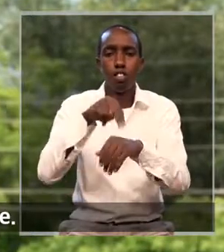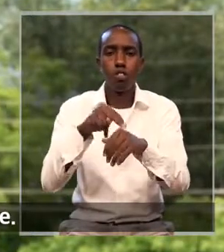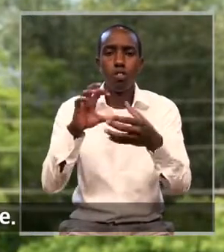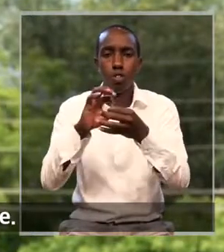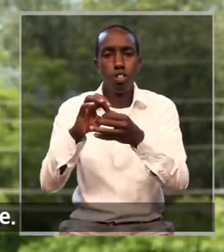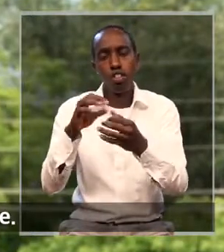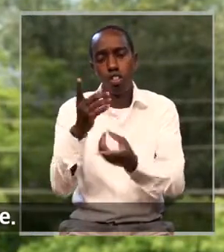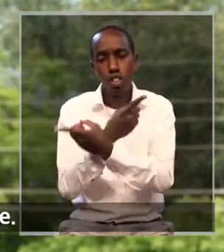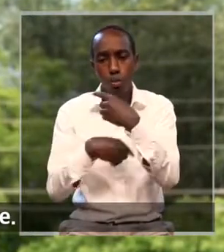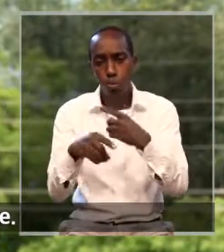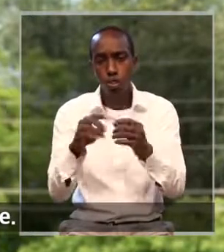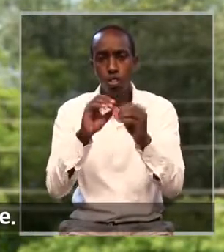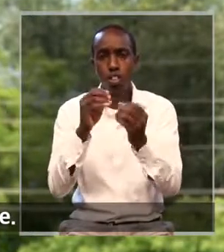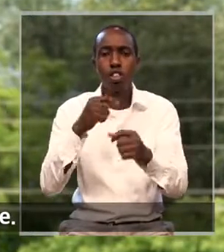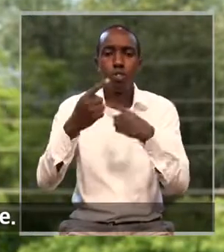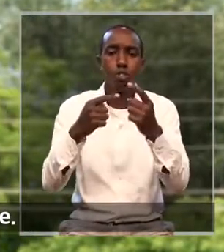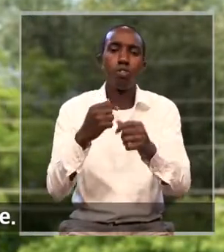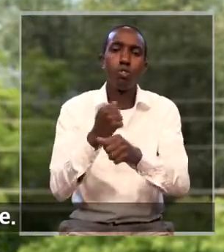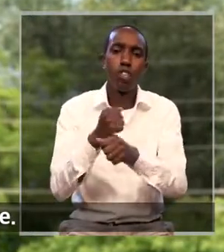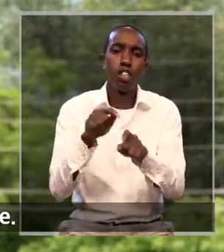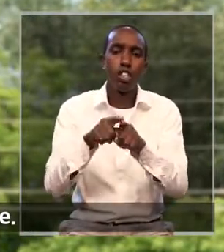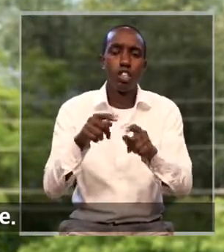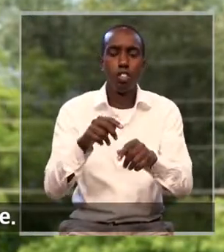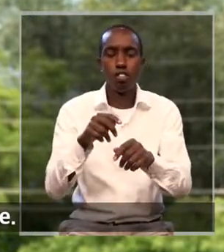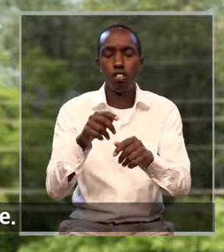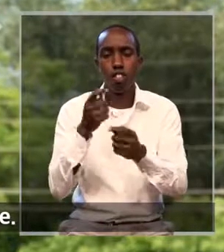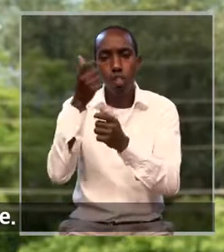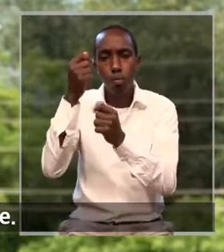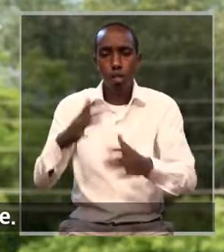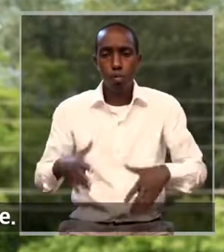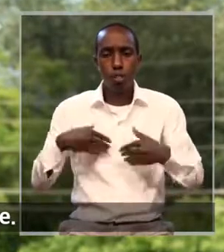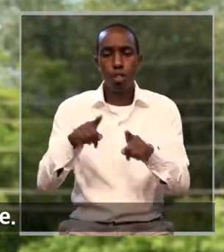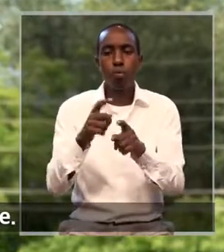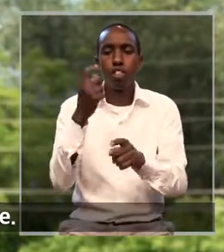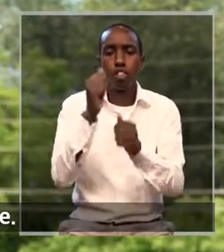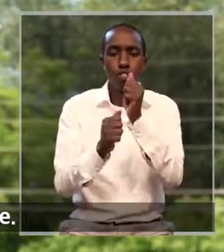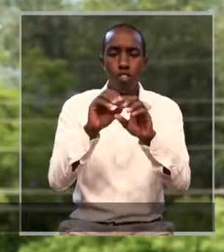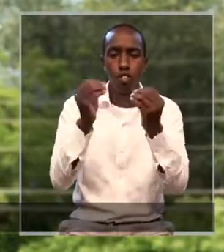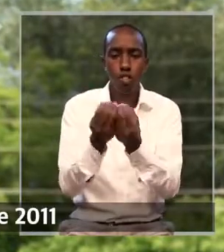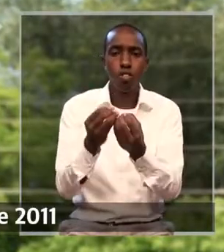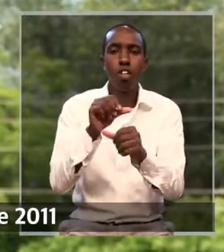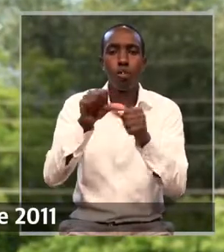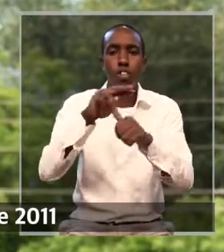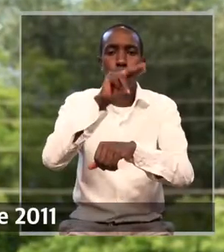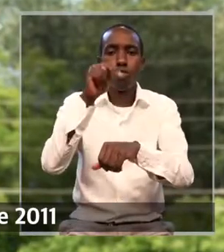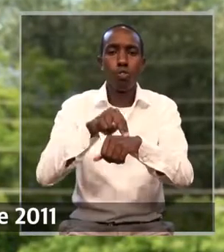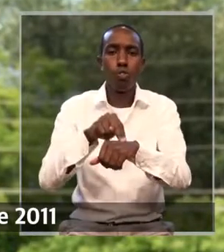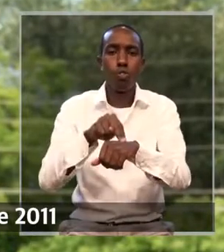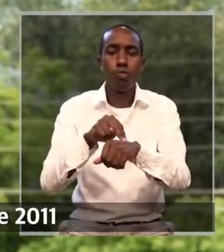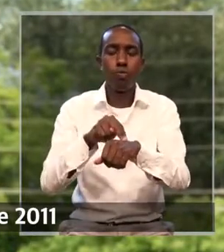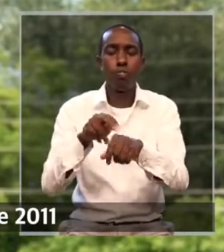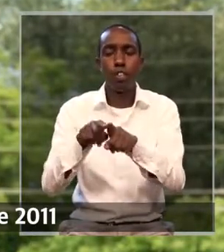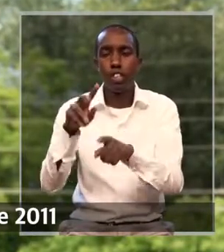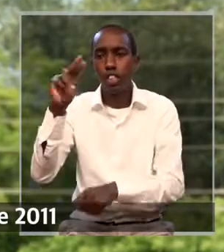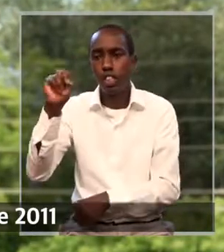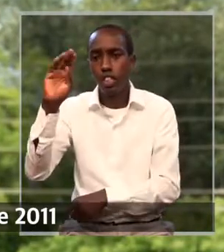Disability Organizations to continue to grow as an umbrella body and also the individual member organizations of NUDO.